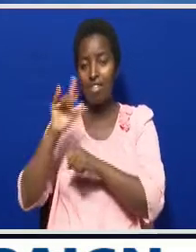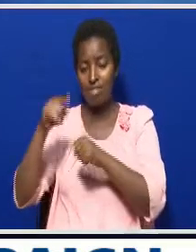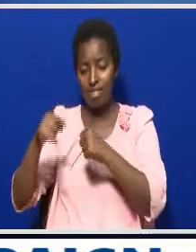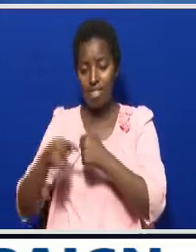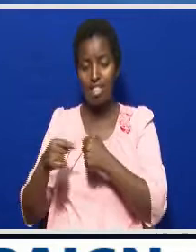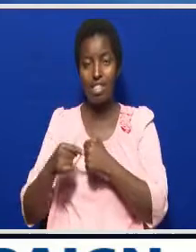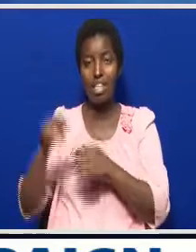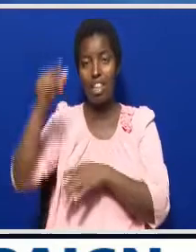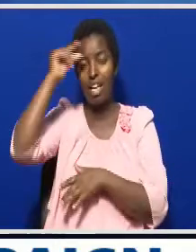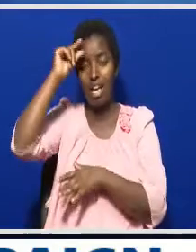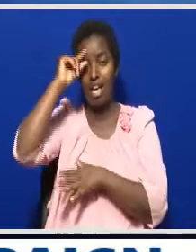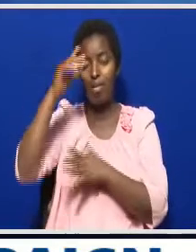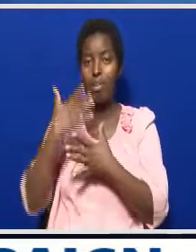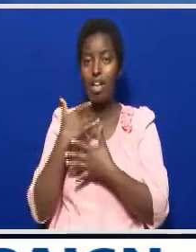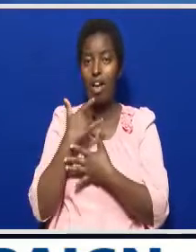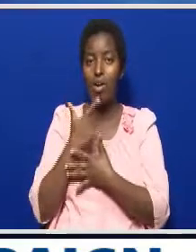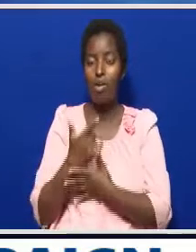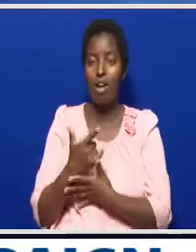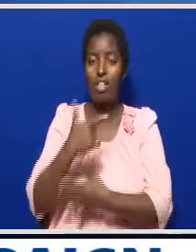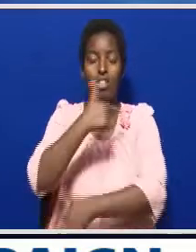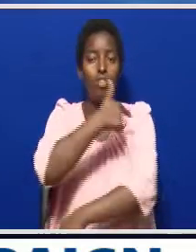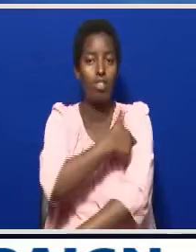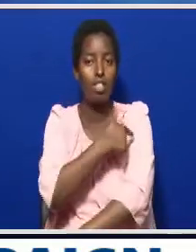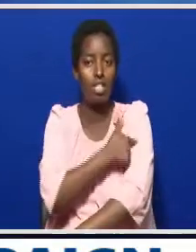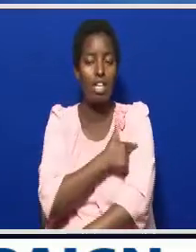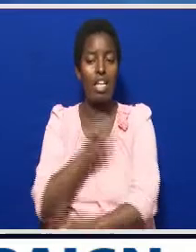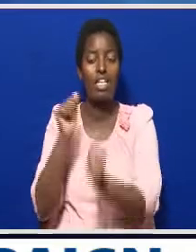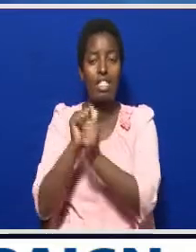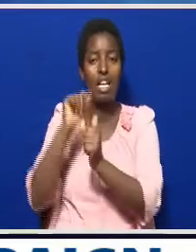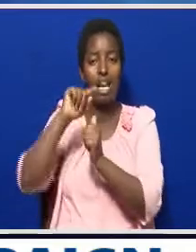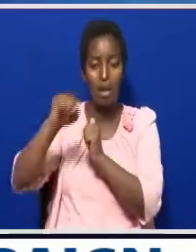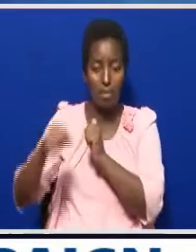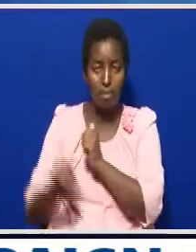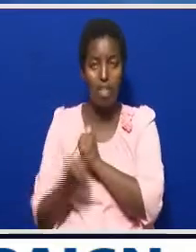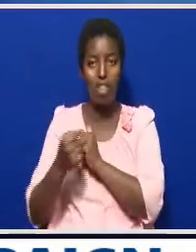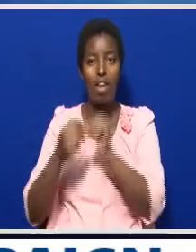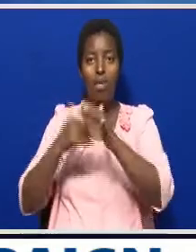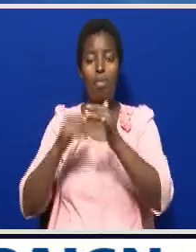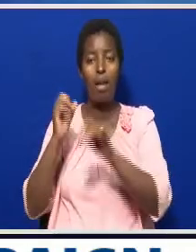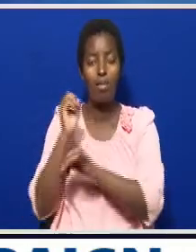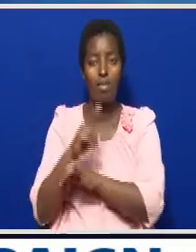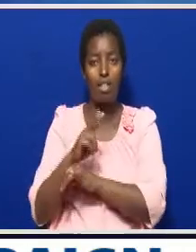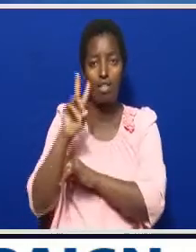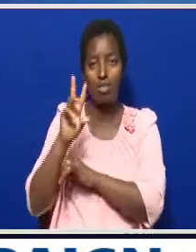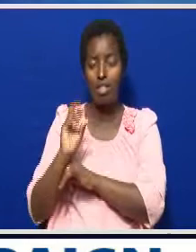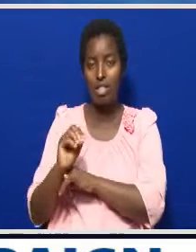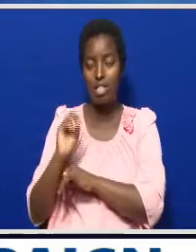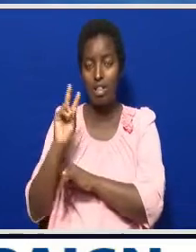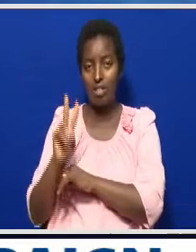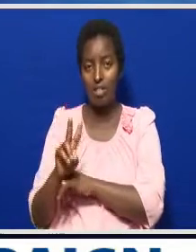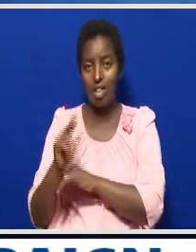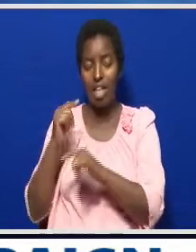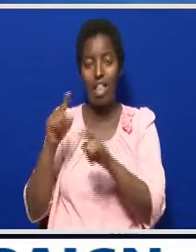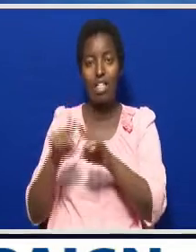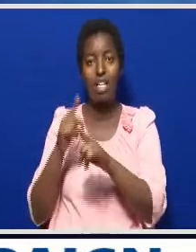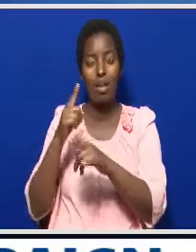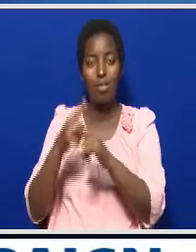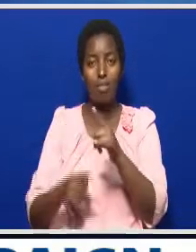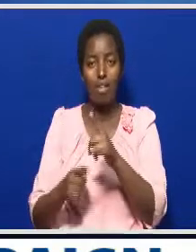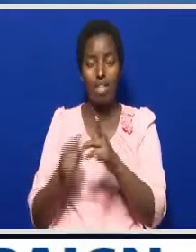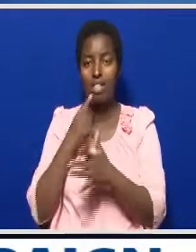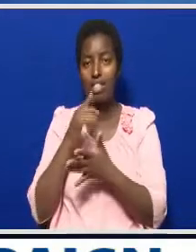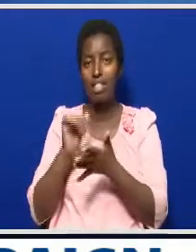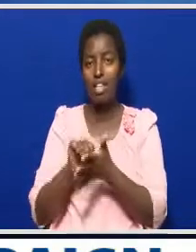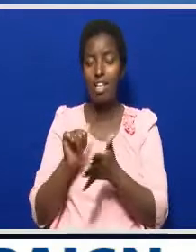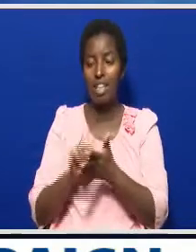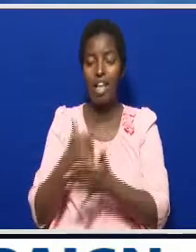213,756. The government has set a target to vaccinate up to 10 million adults by December 25th this year, with a new directive making